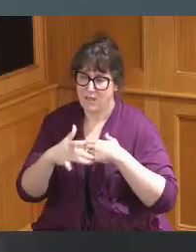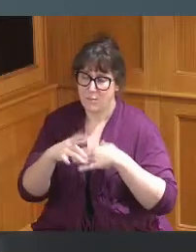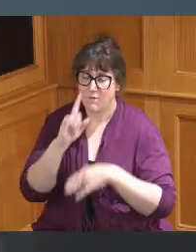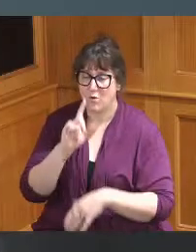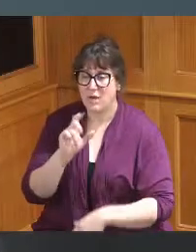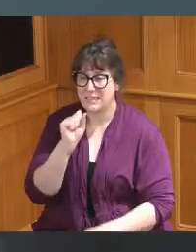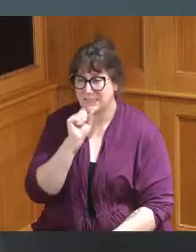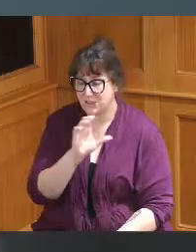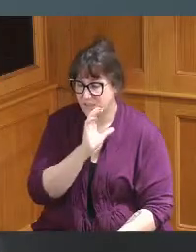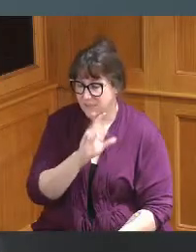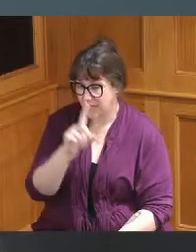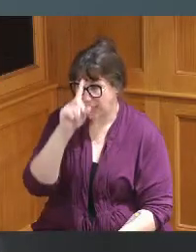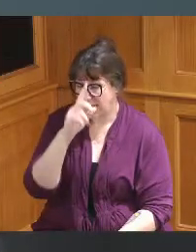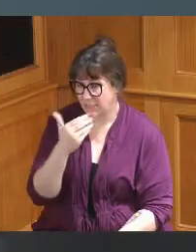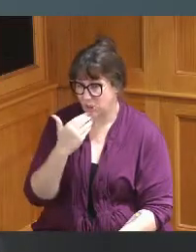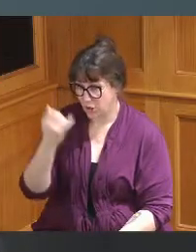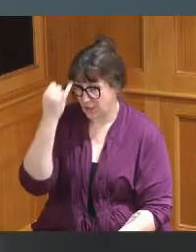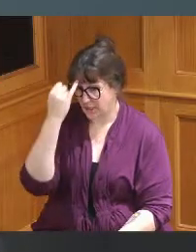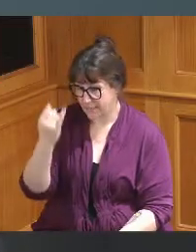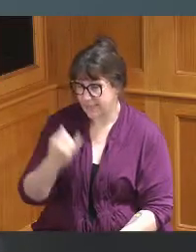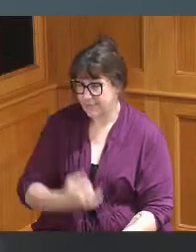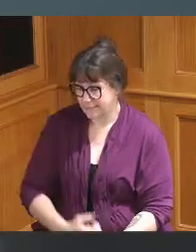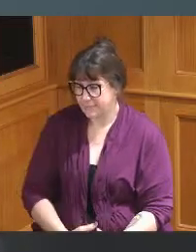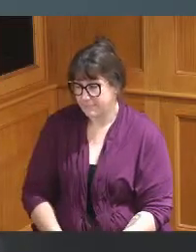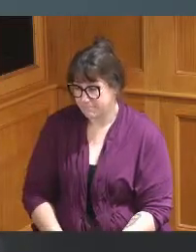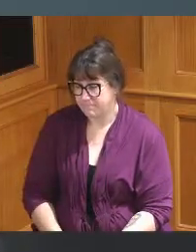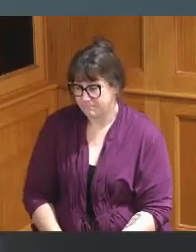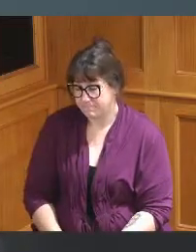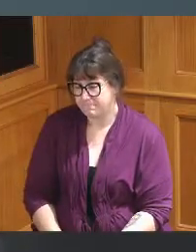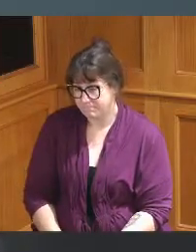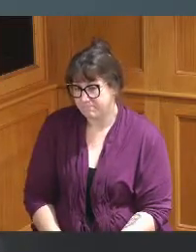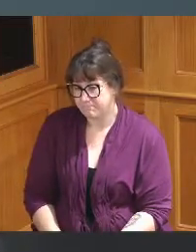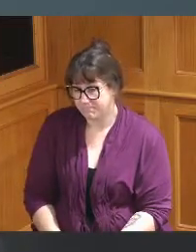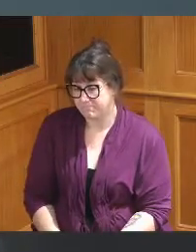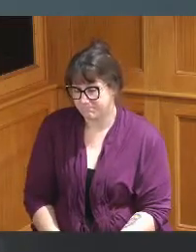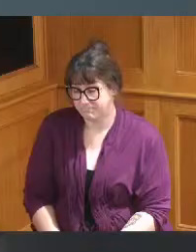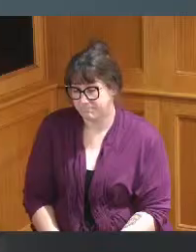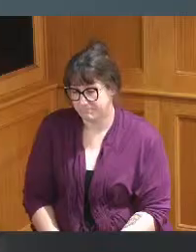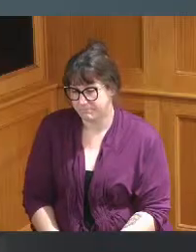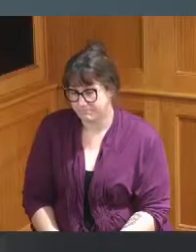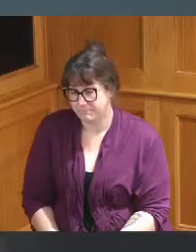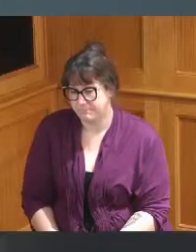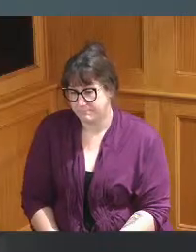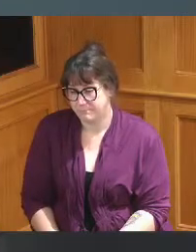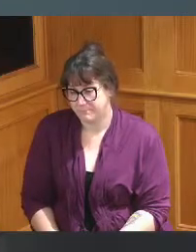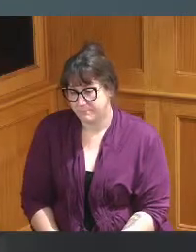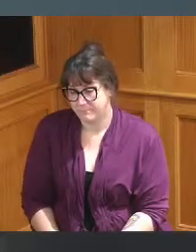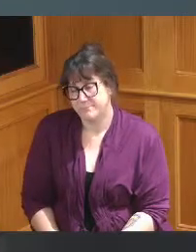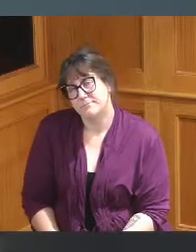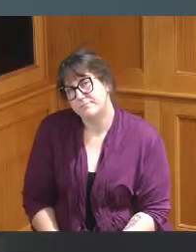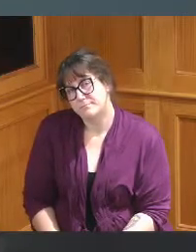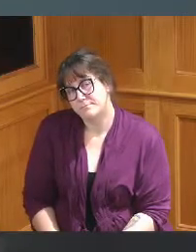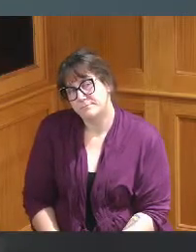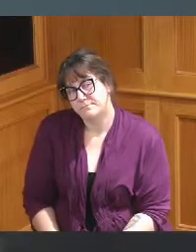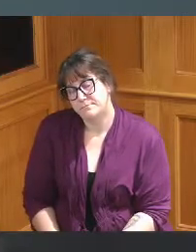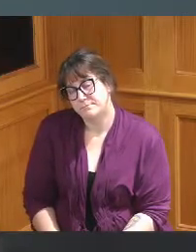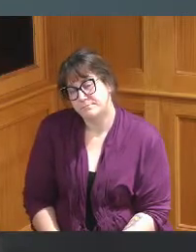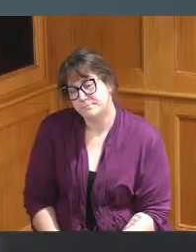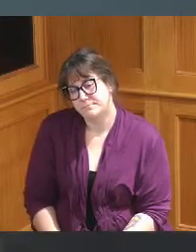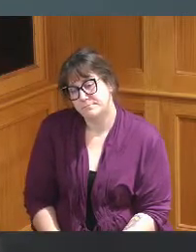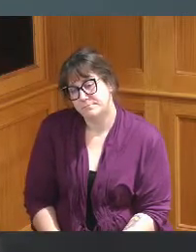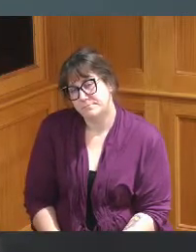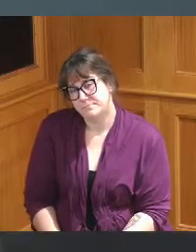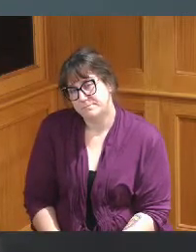think that's a good idea to try to do. I have